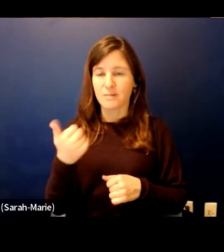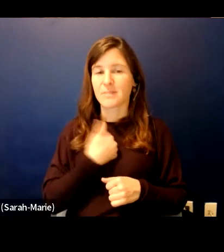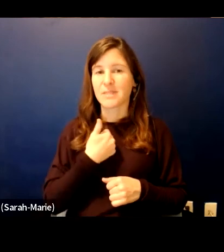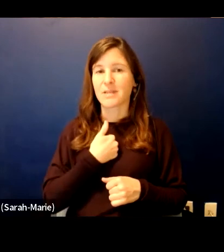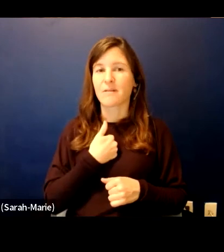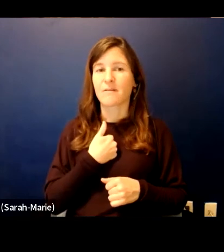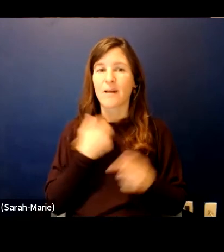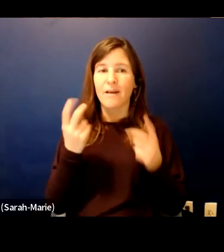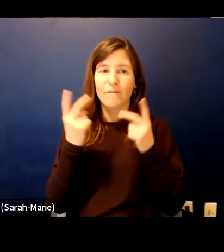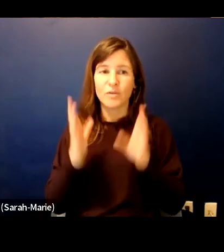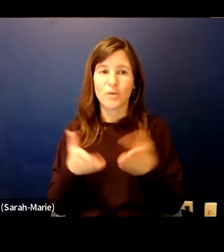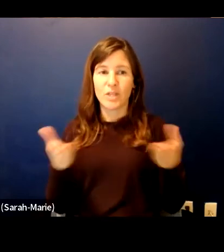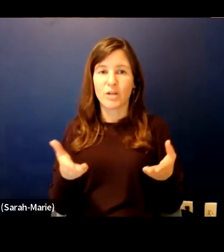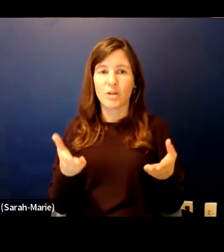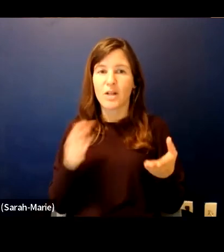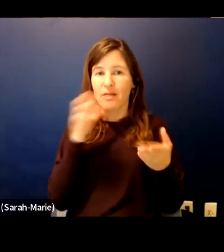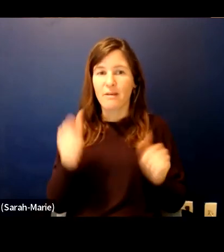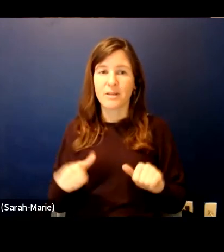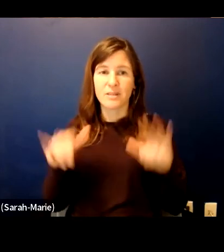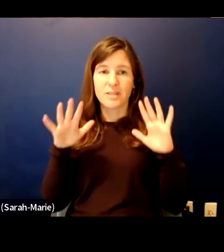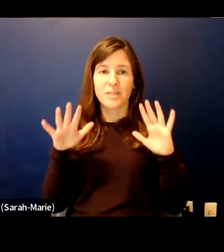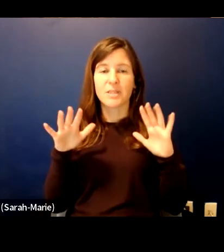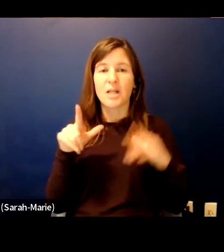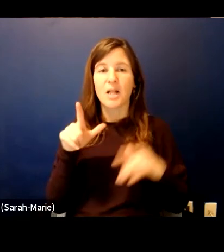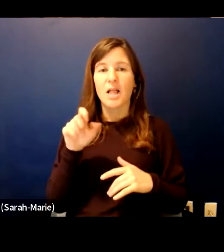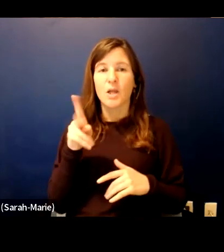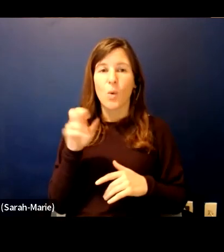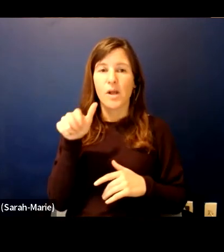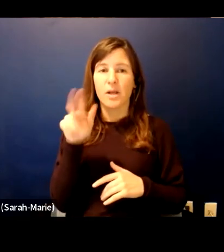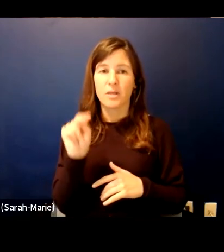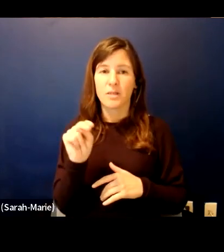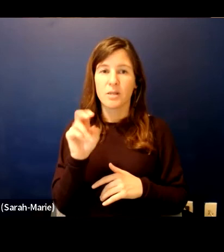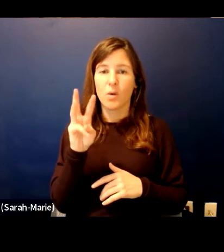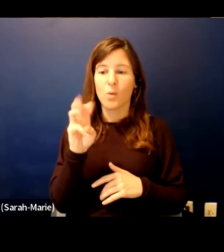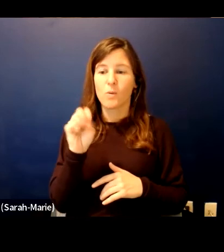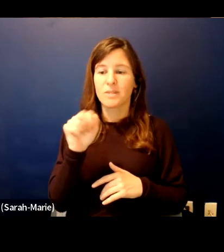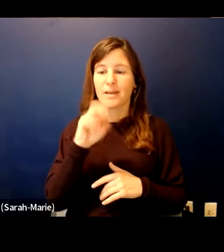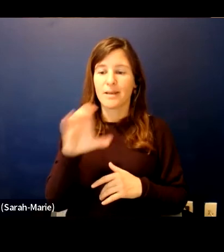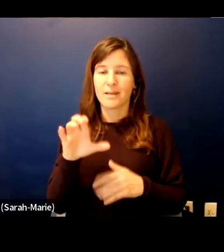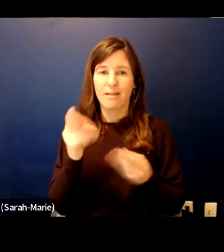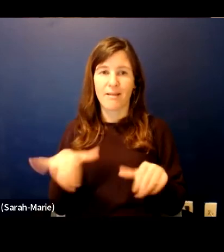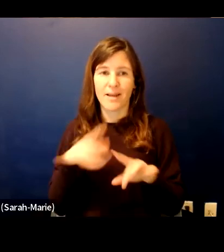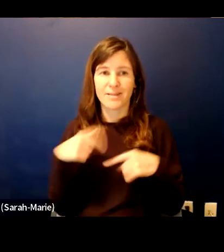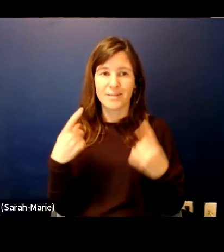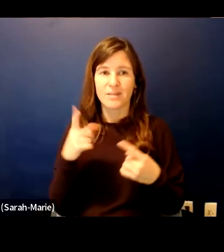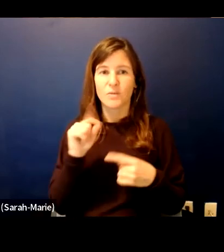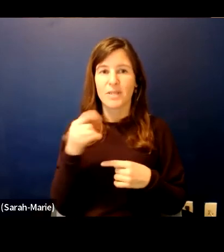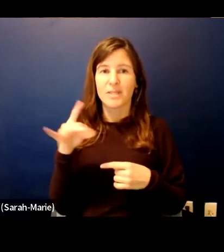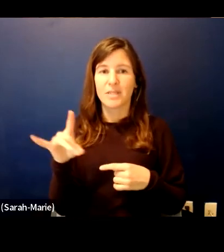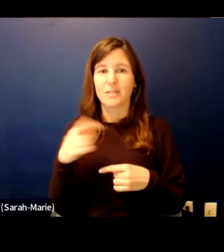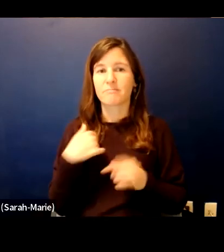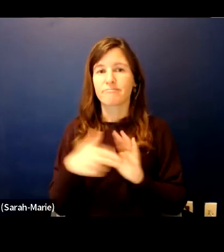to these unceded Lekwungen and Wasanich territory lands since 2018. My pronouns are she,